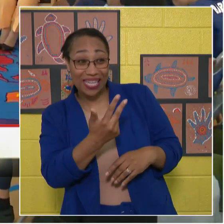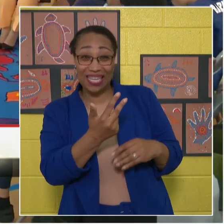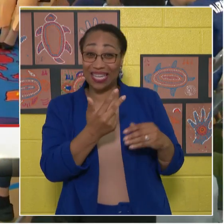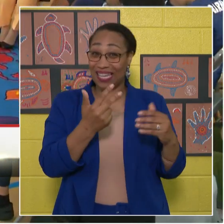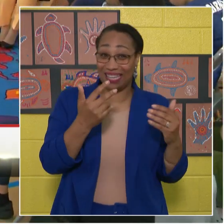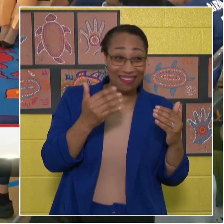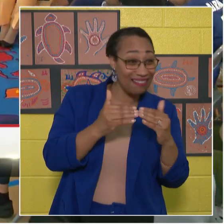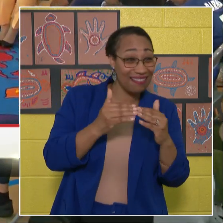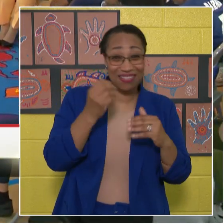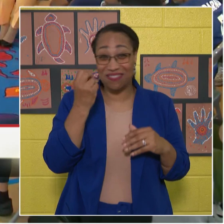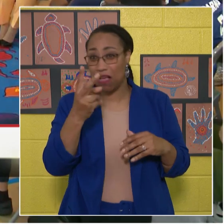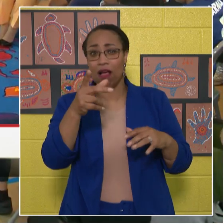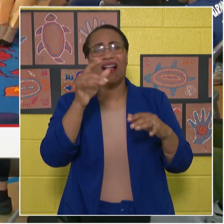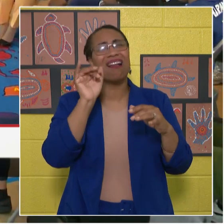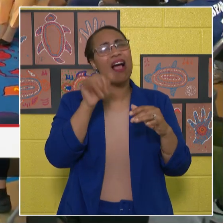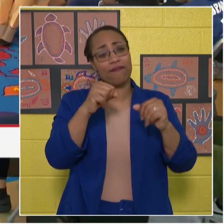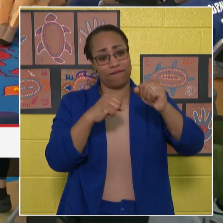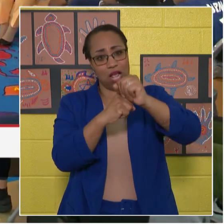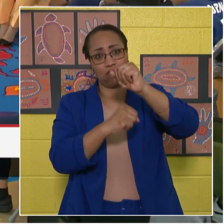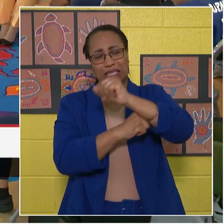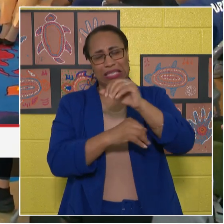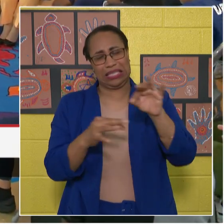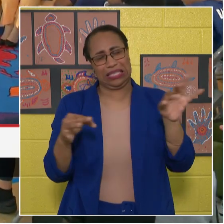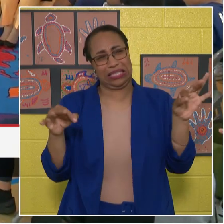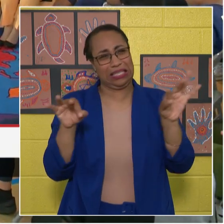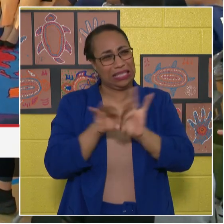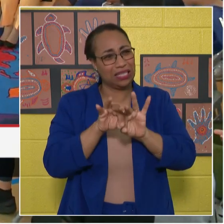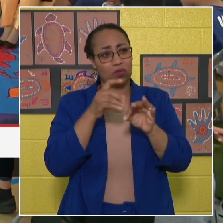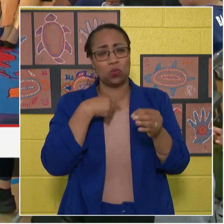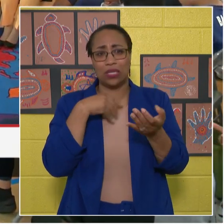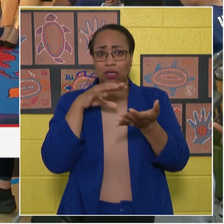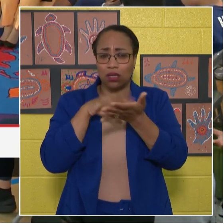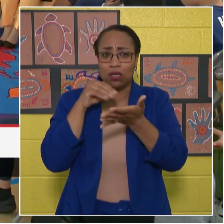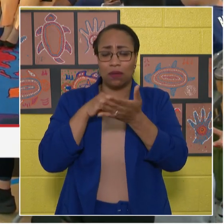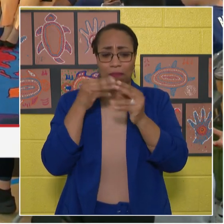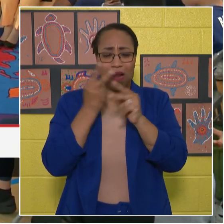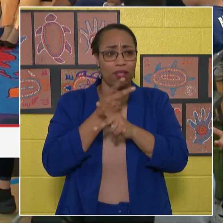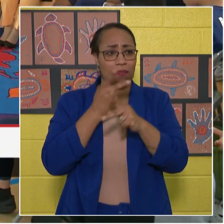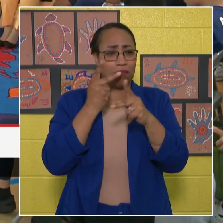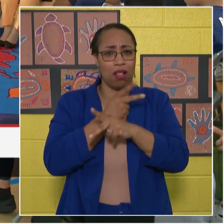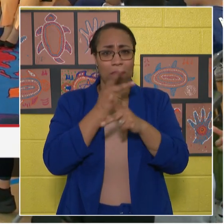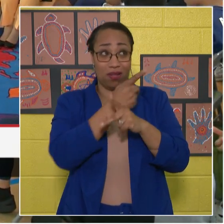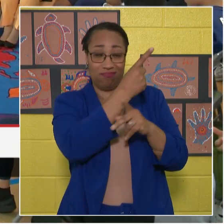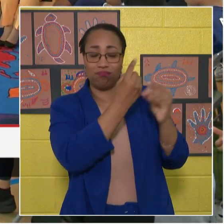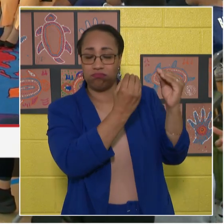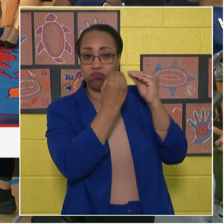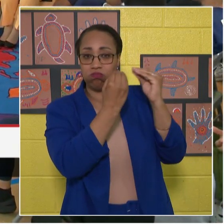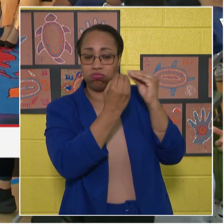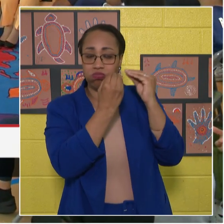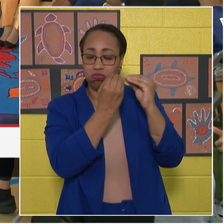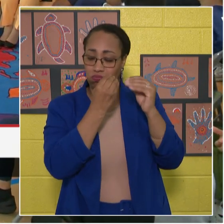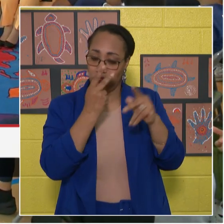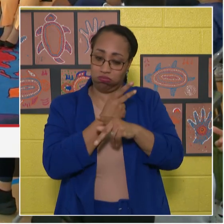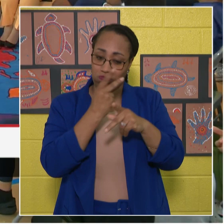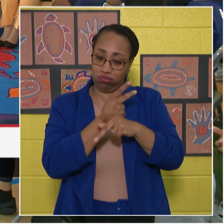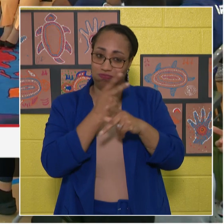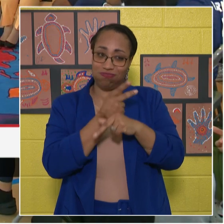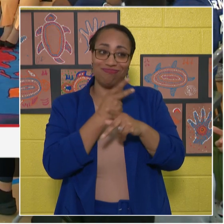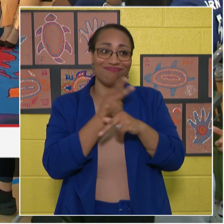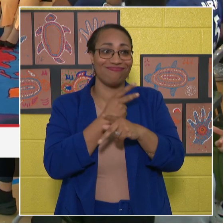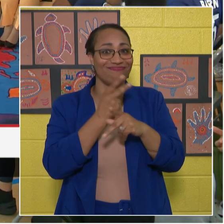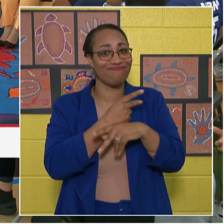like everyday computations that you have to make. And that was one of Sister Betty's claims to fame,